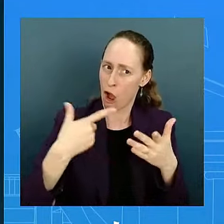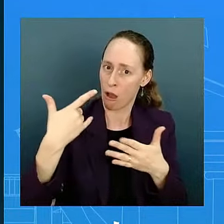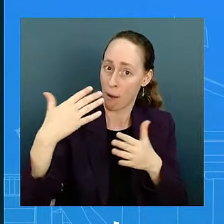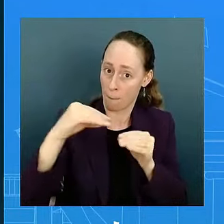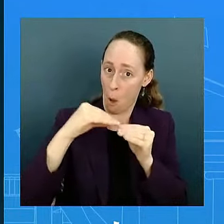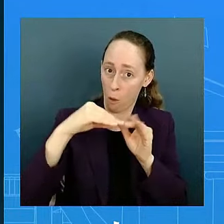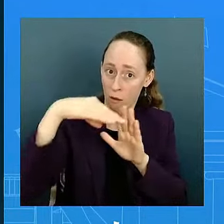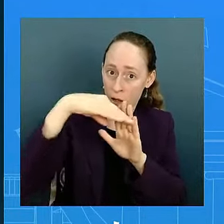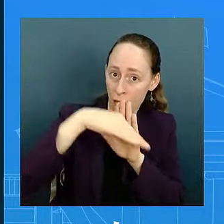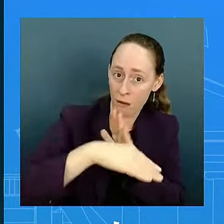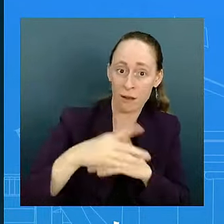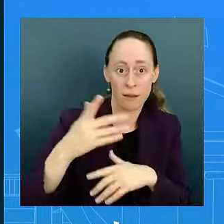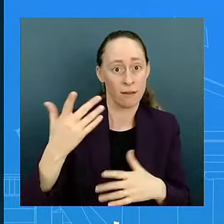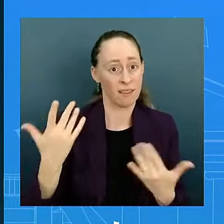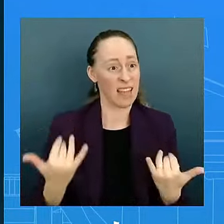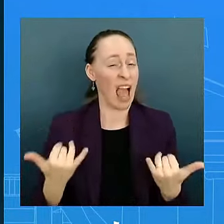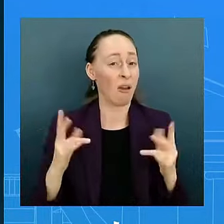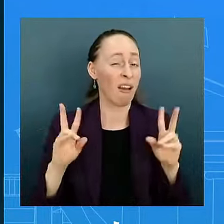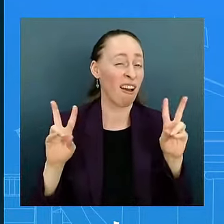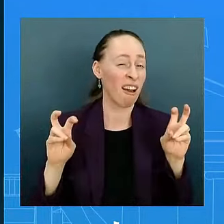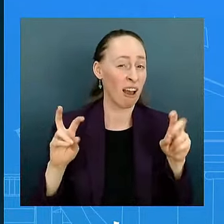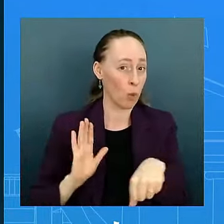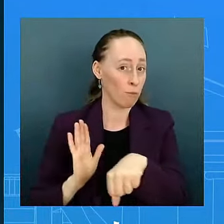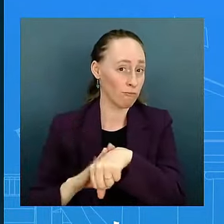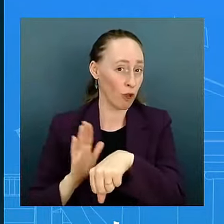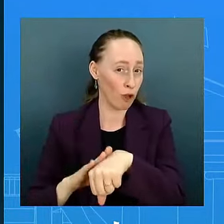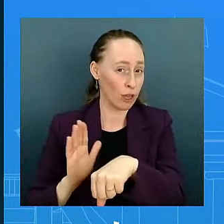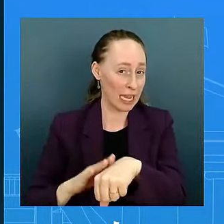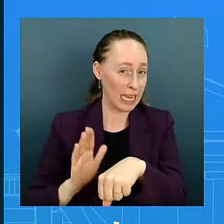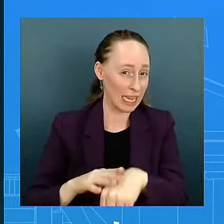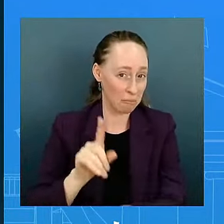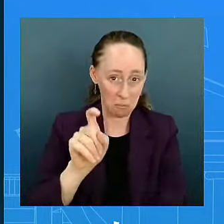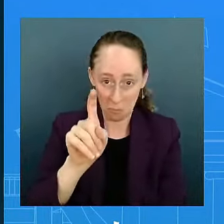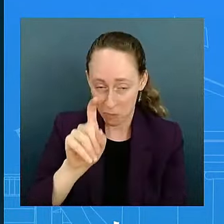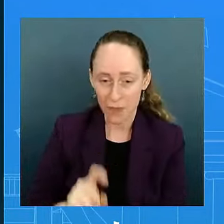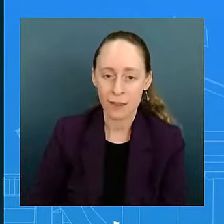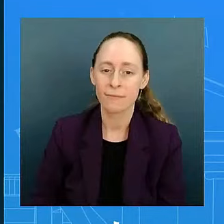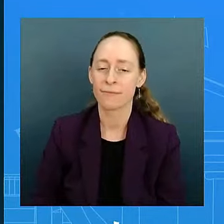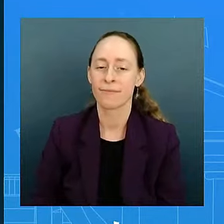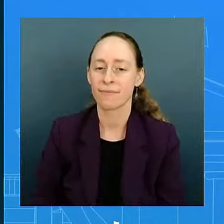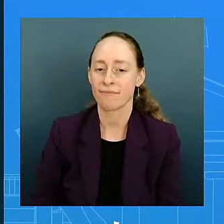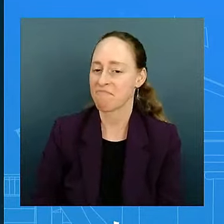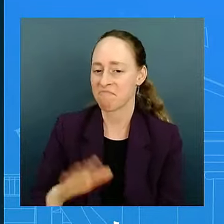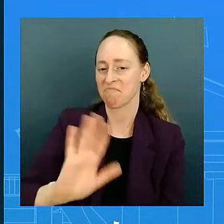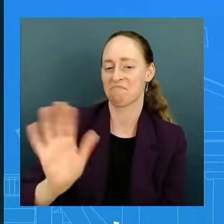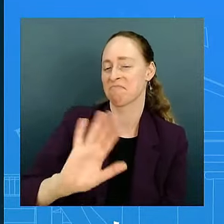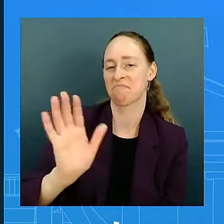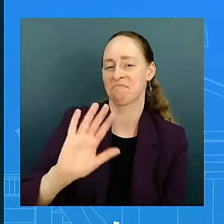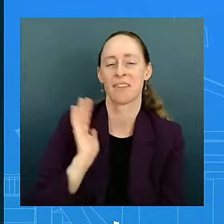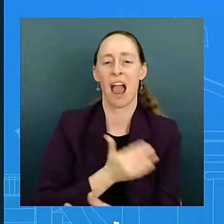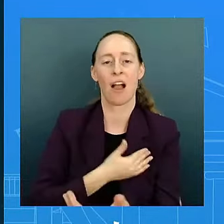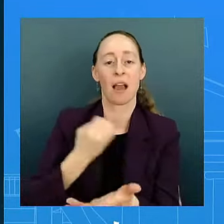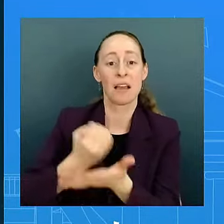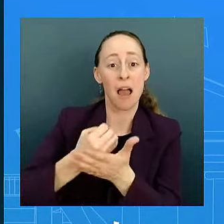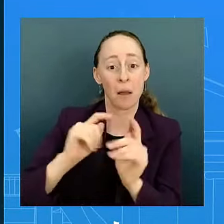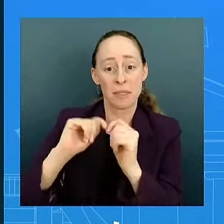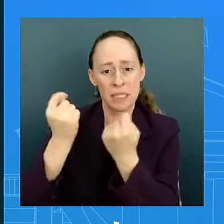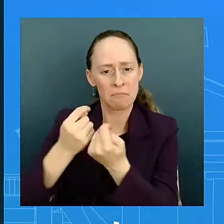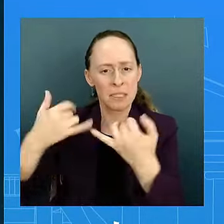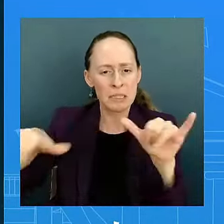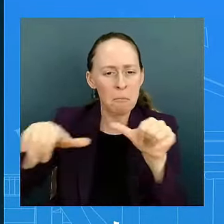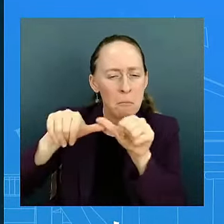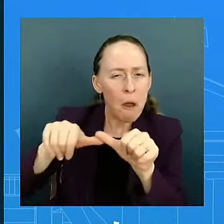statement, our economic team is going to continue to monitor, right, what's happening both here and around the world. That's something that they're going to